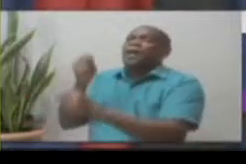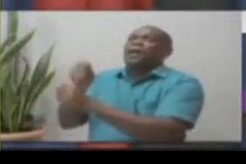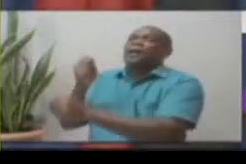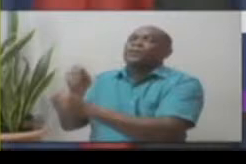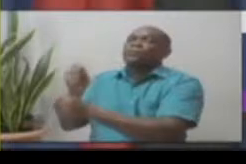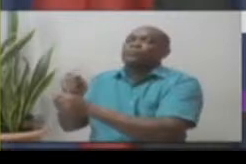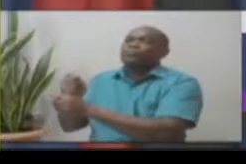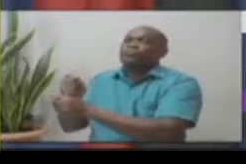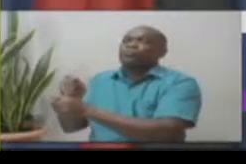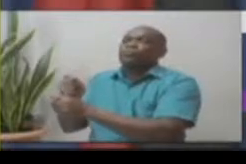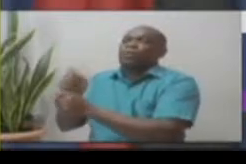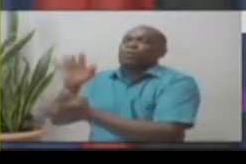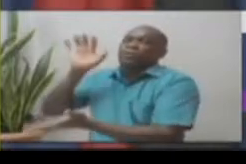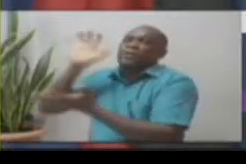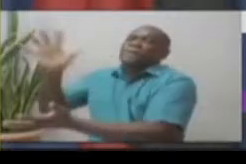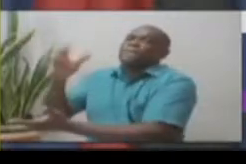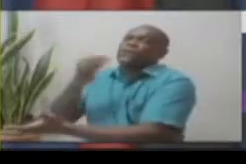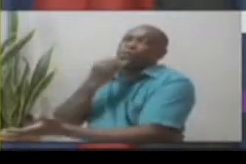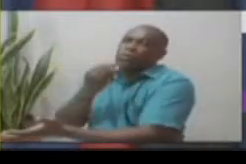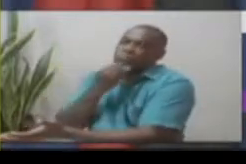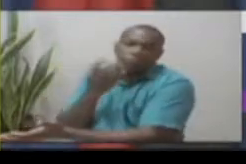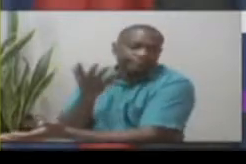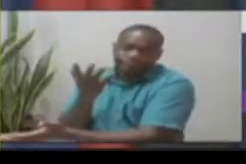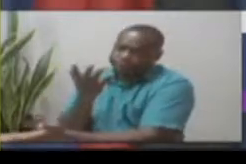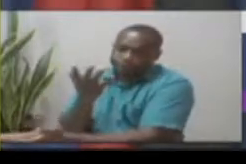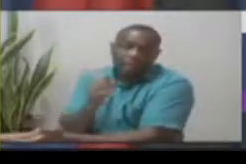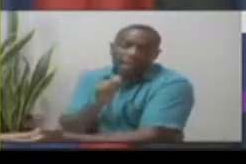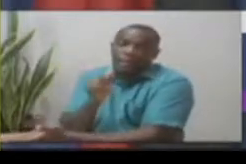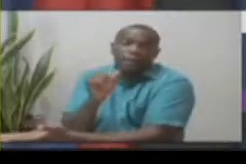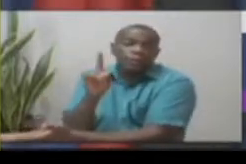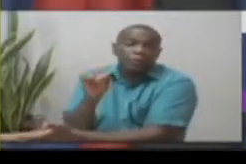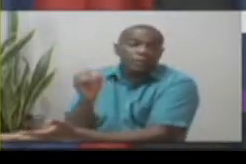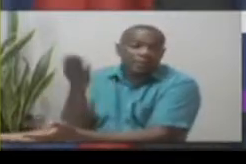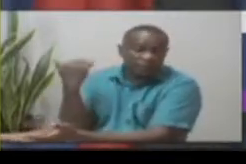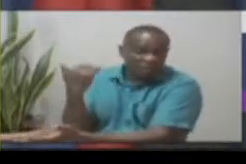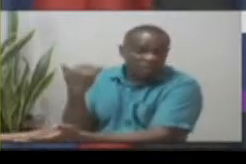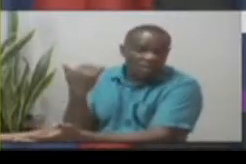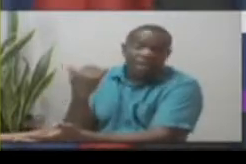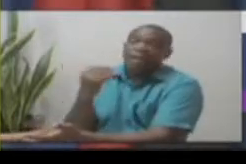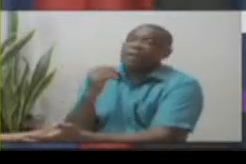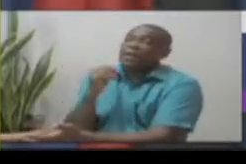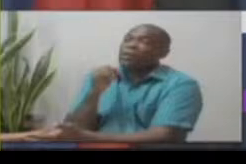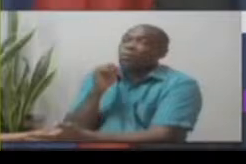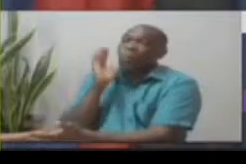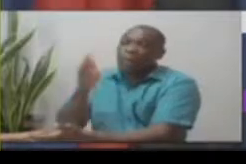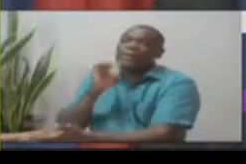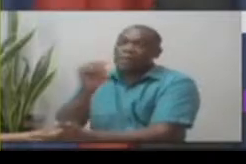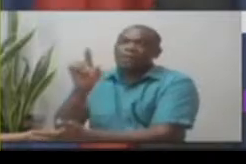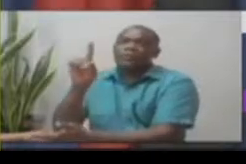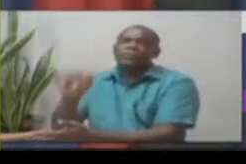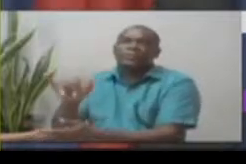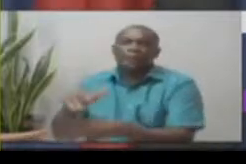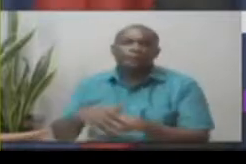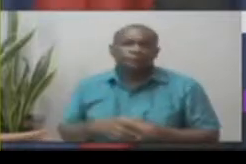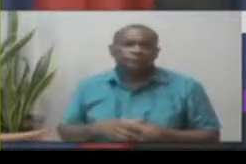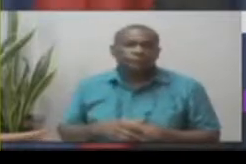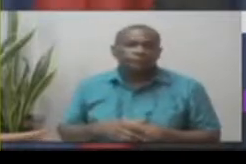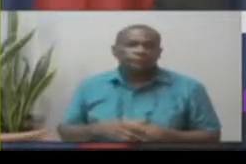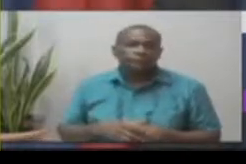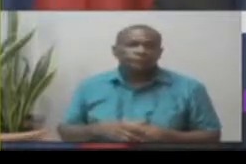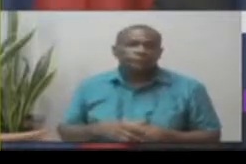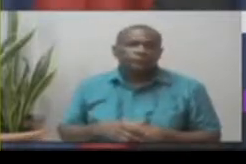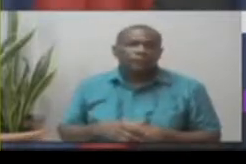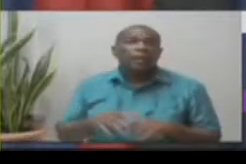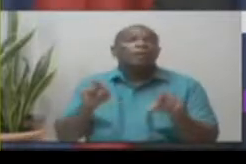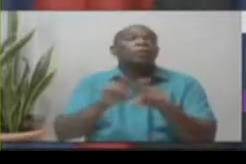I've not done so, and I don't intend to. I also don't intend to, and I do not make fanfare about what I do for